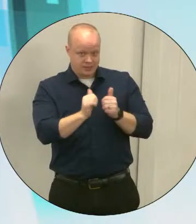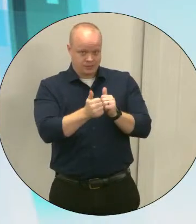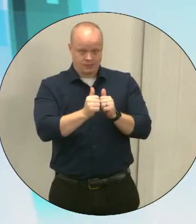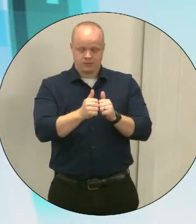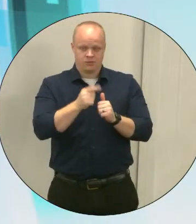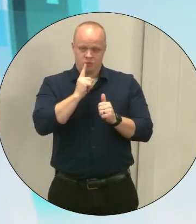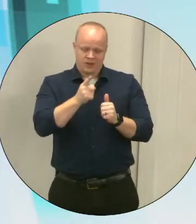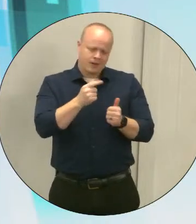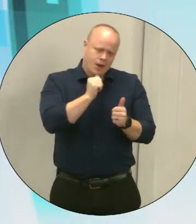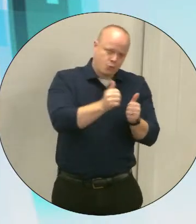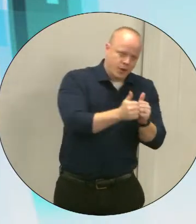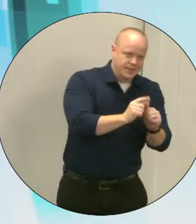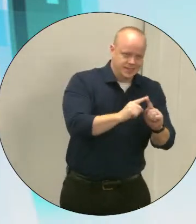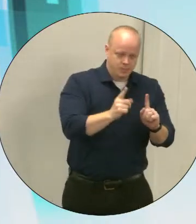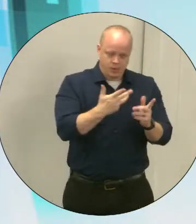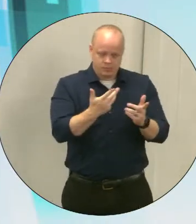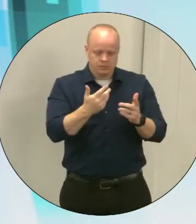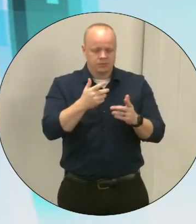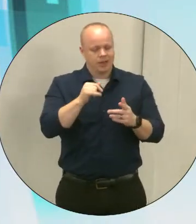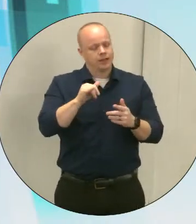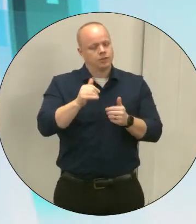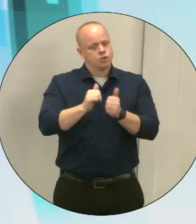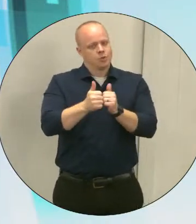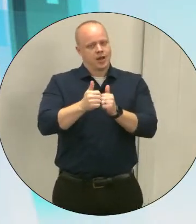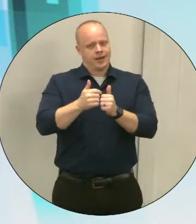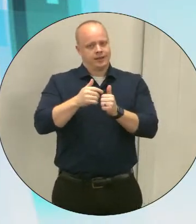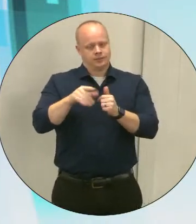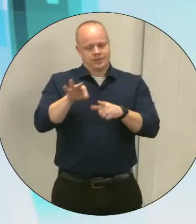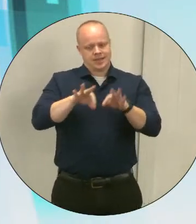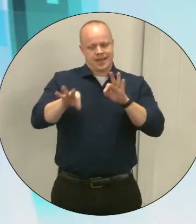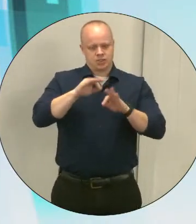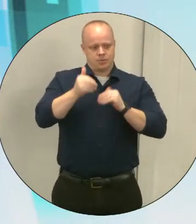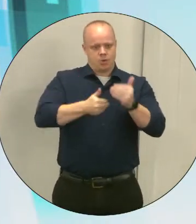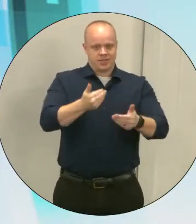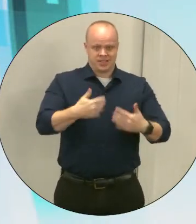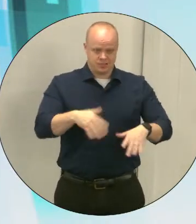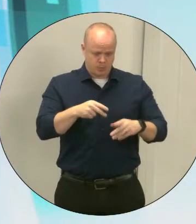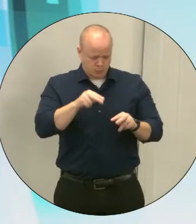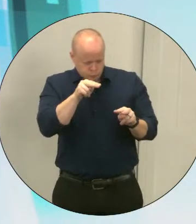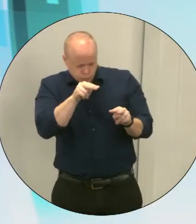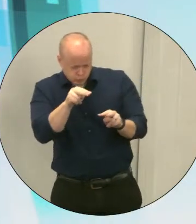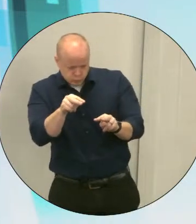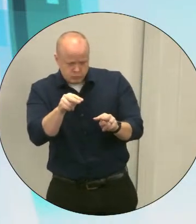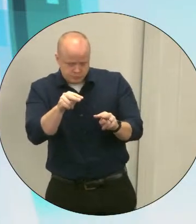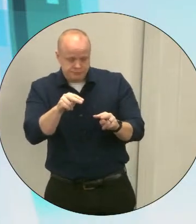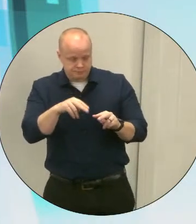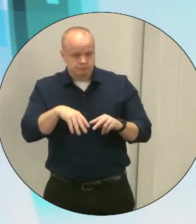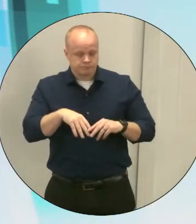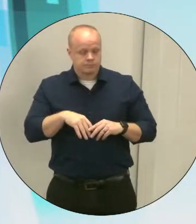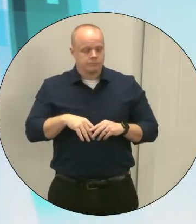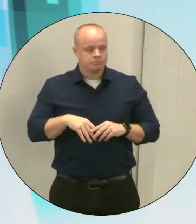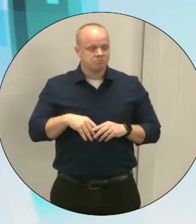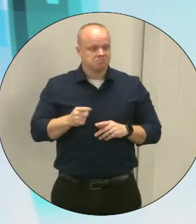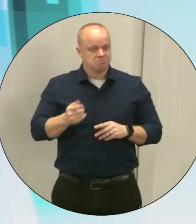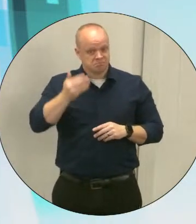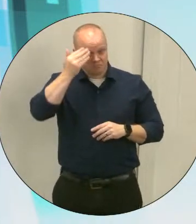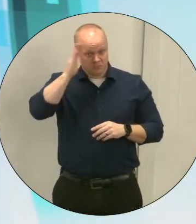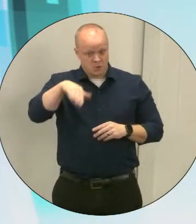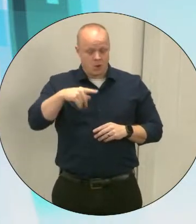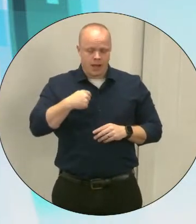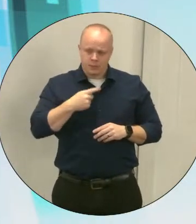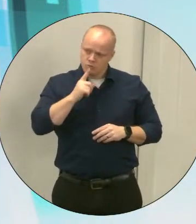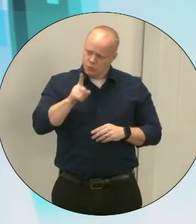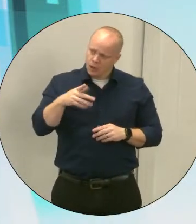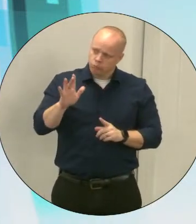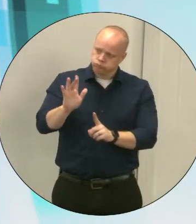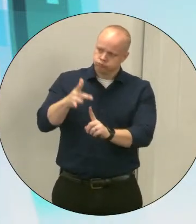closely, or not race, sorry, but the superintendent selection process very closely. And, you know, I was also dazzled